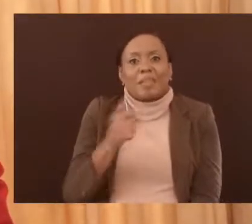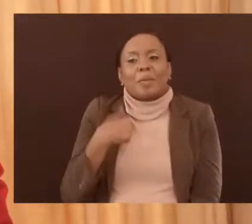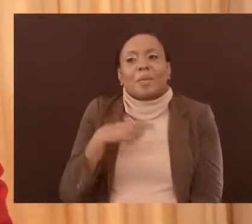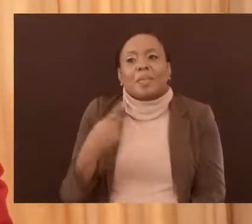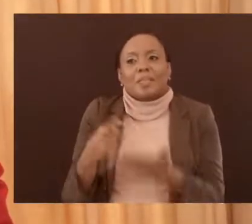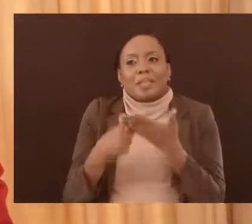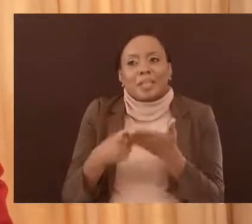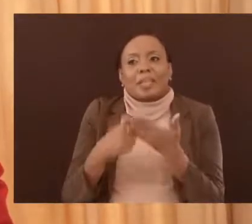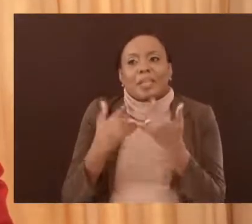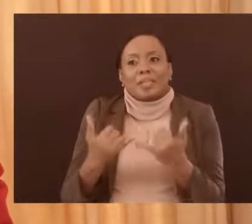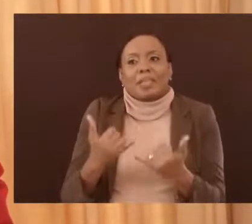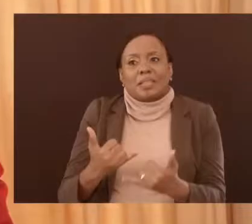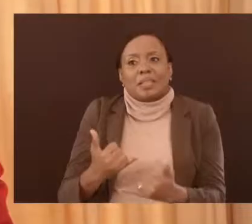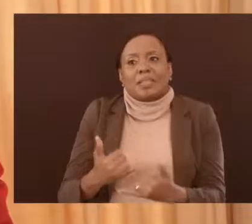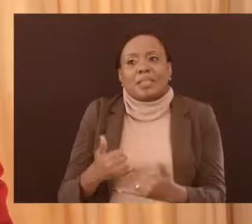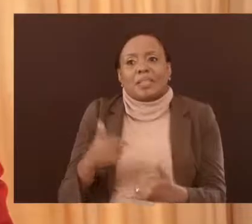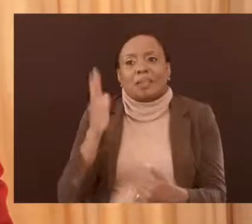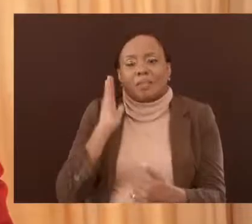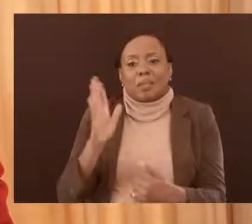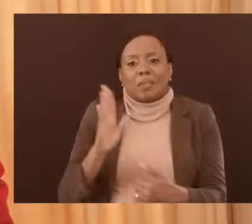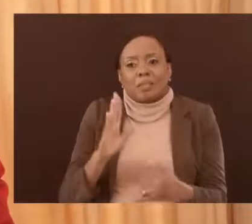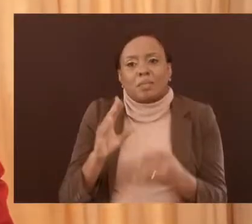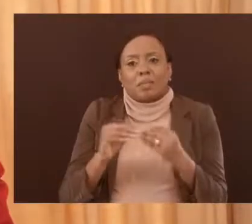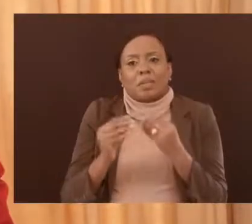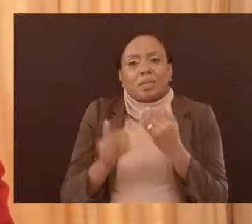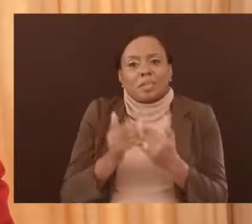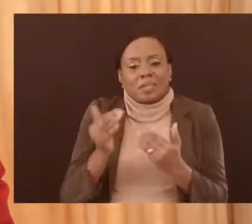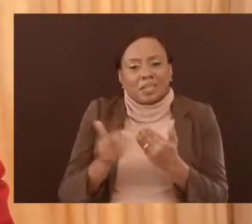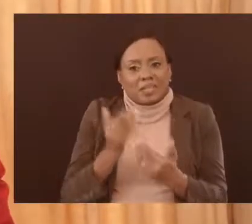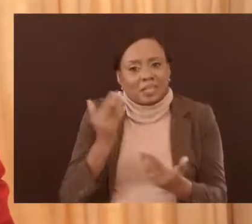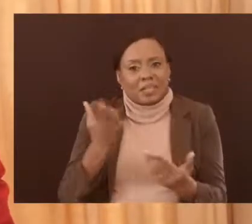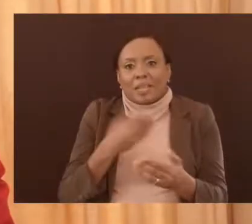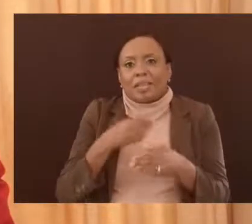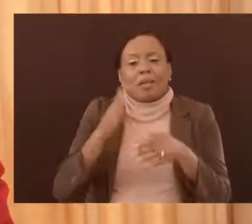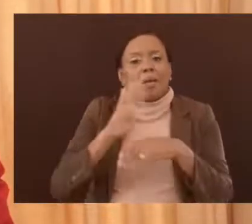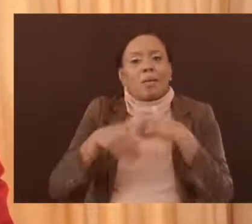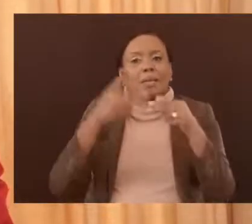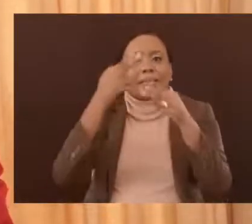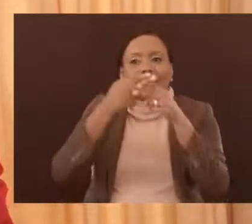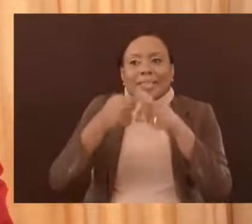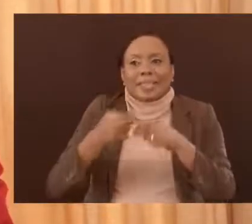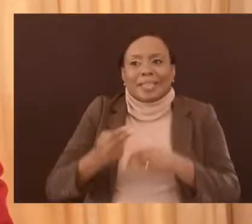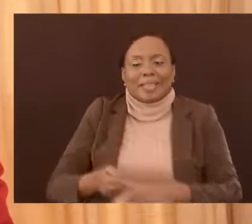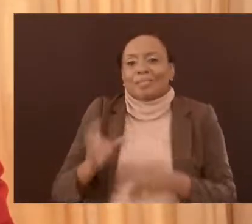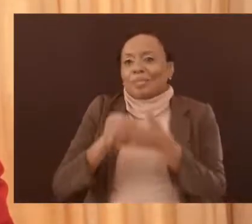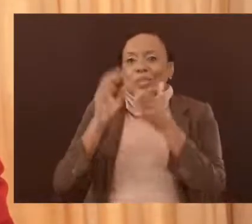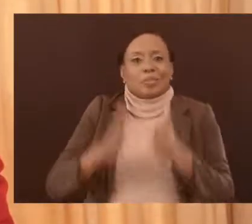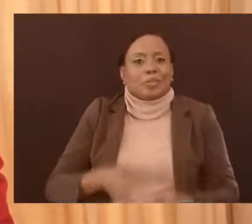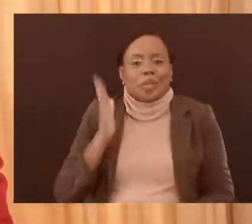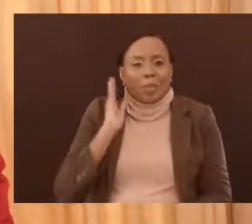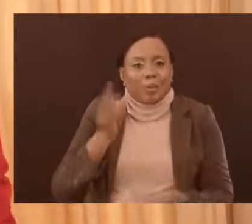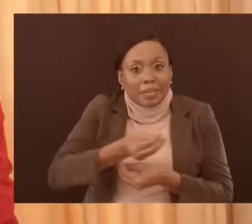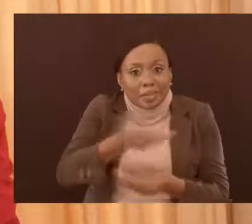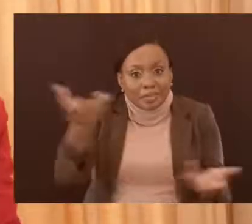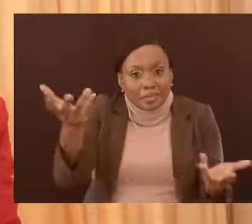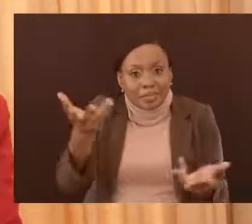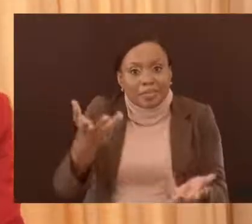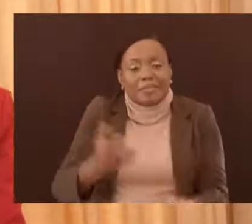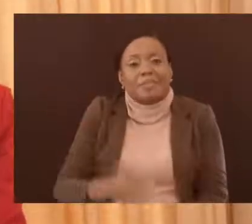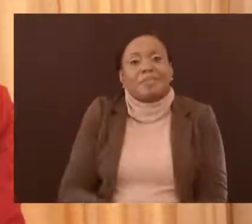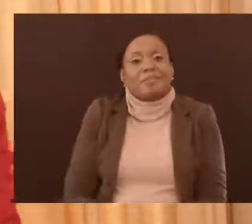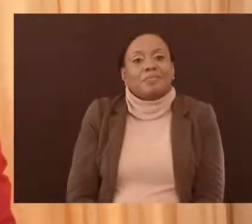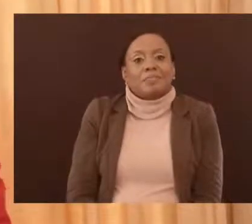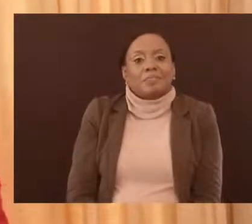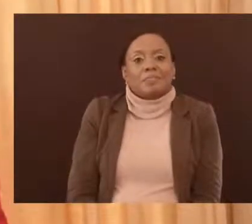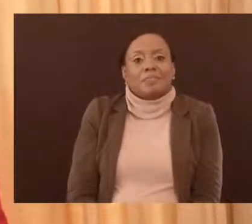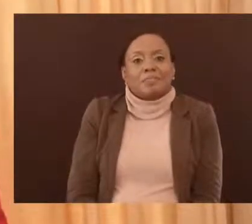today, just to make it a little bit easier, as well as the names of all of the students that we've mentioned.